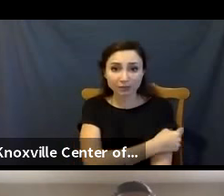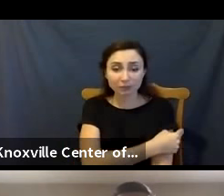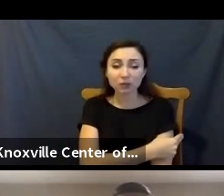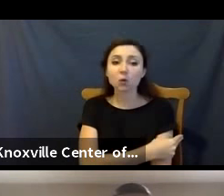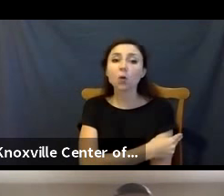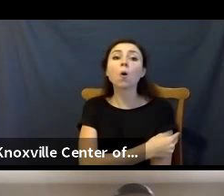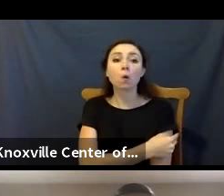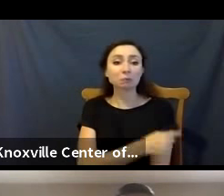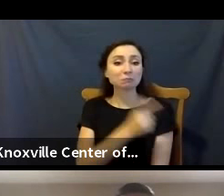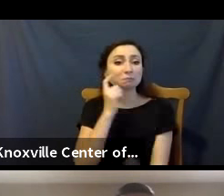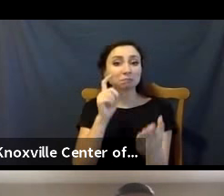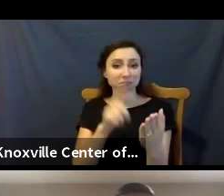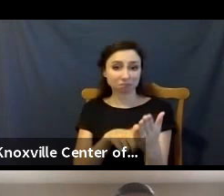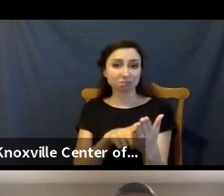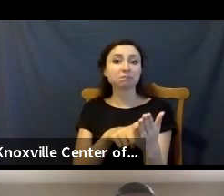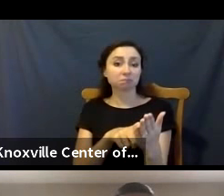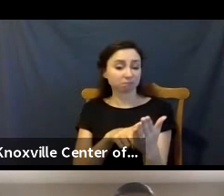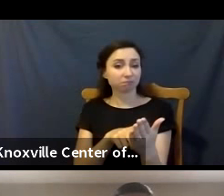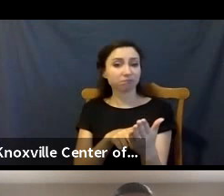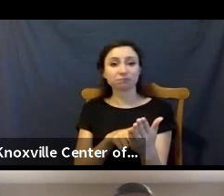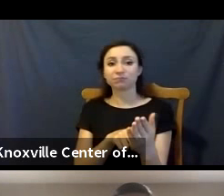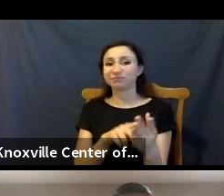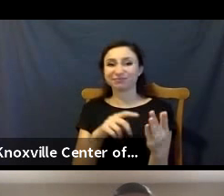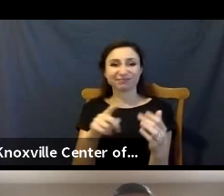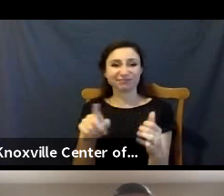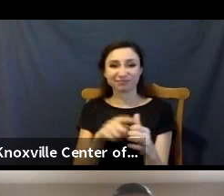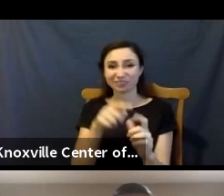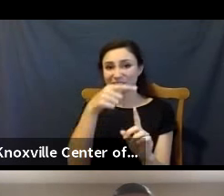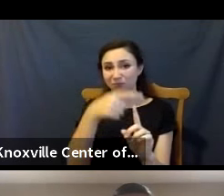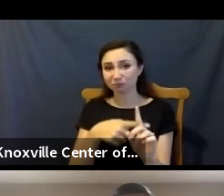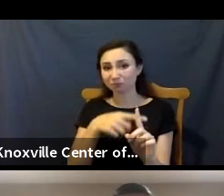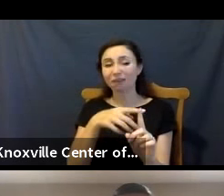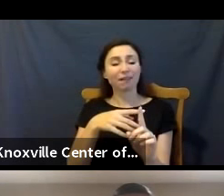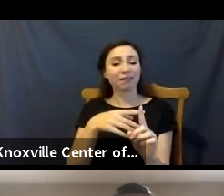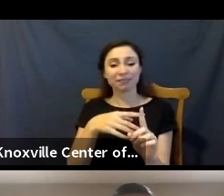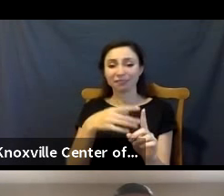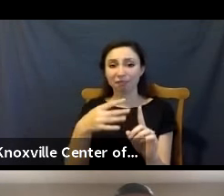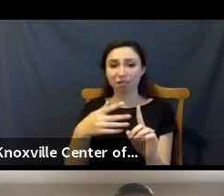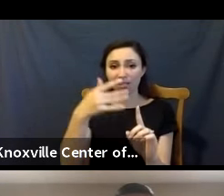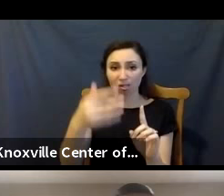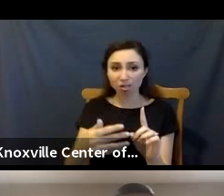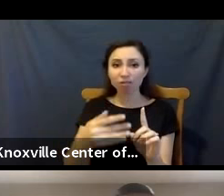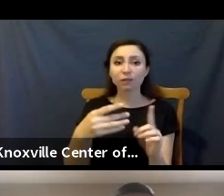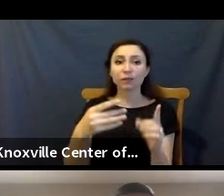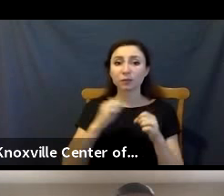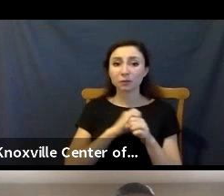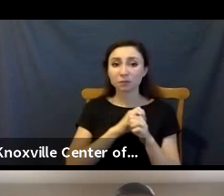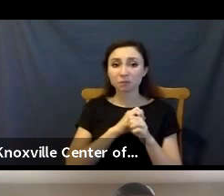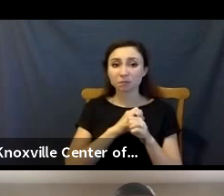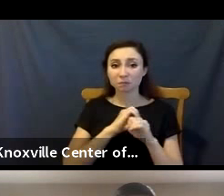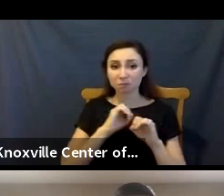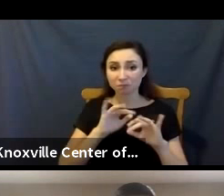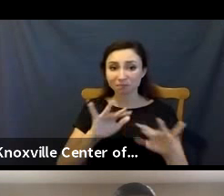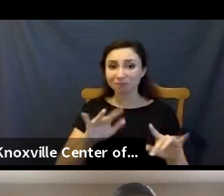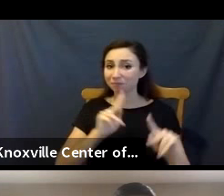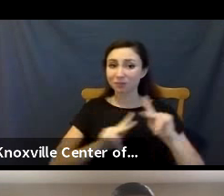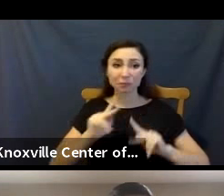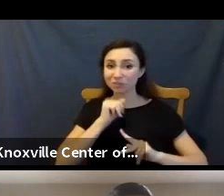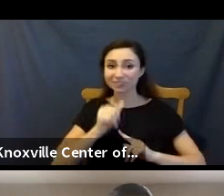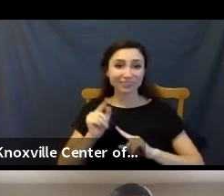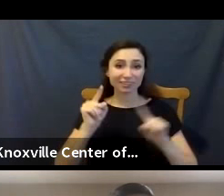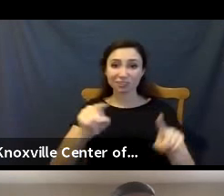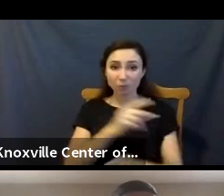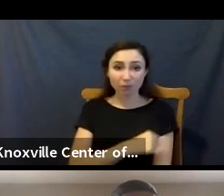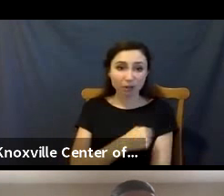noted that during the first, month or so of the pandemic, there were people with chest pain that didn't come to the hospital because they